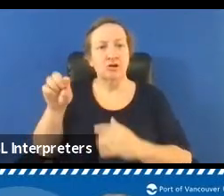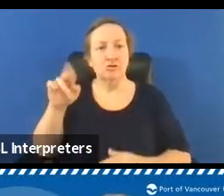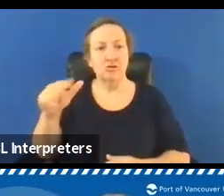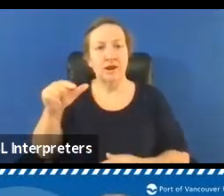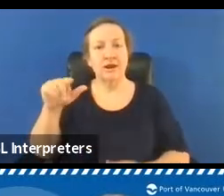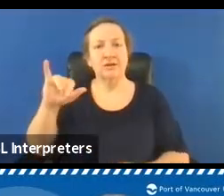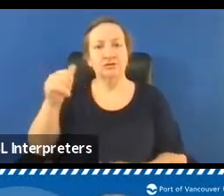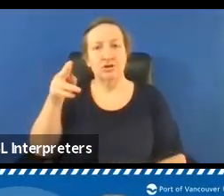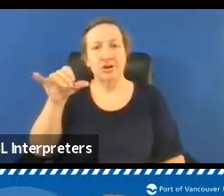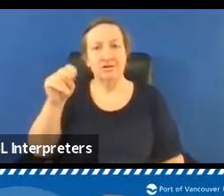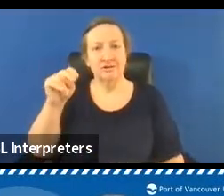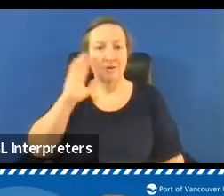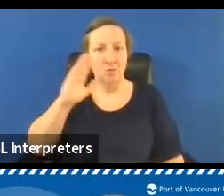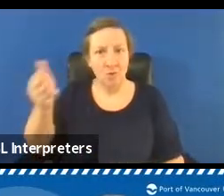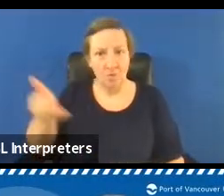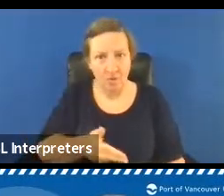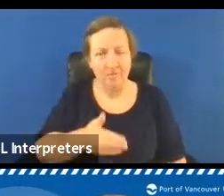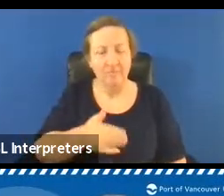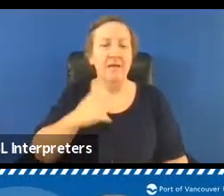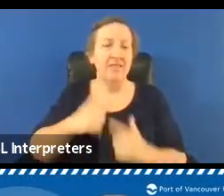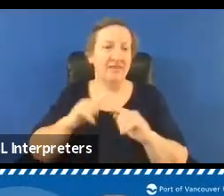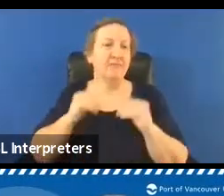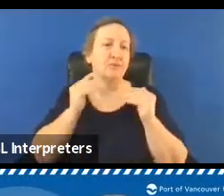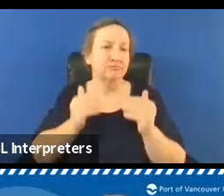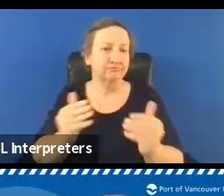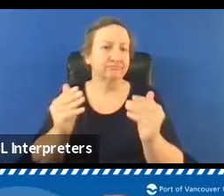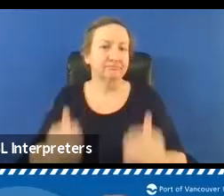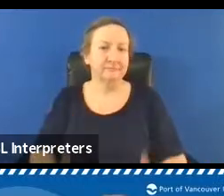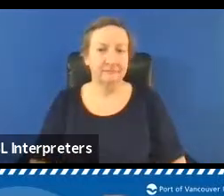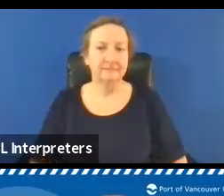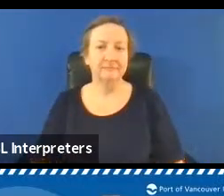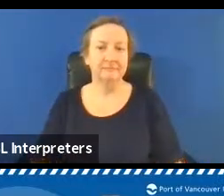welcome, and then we'll be able to jump right in.